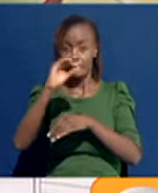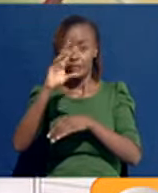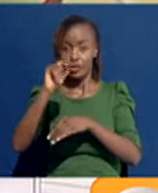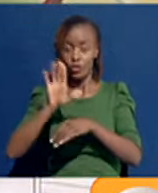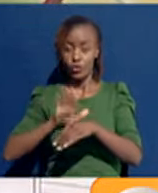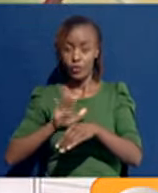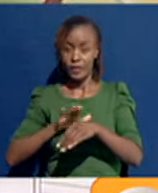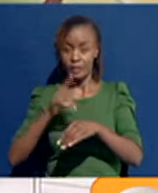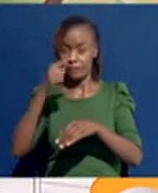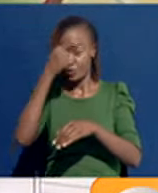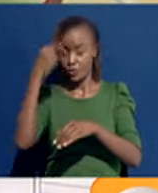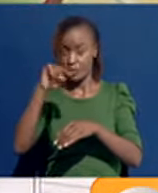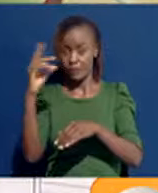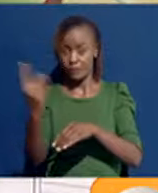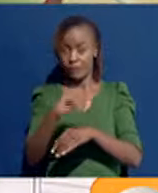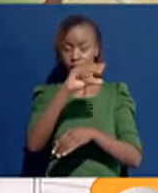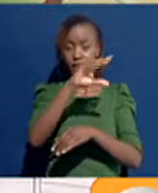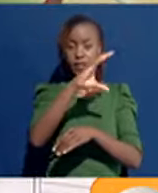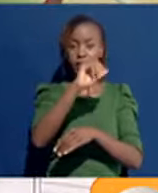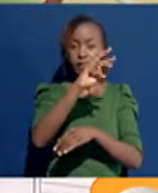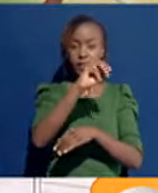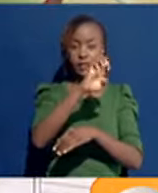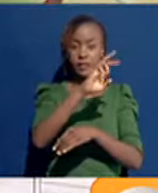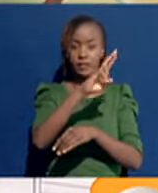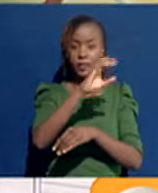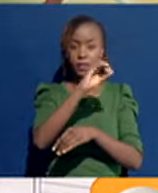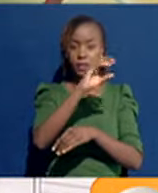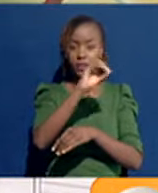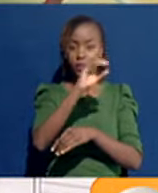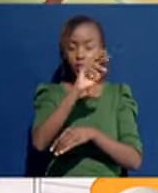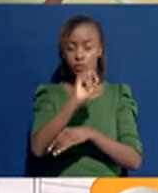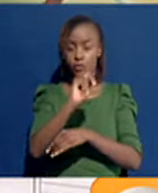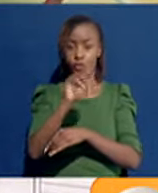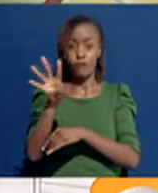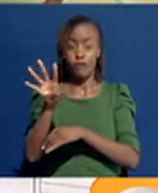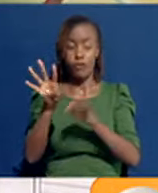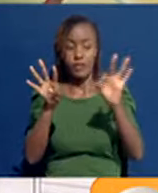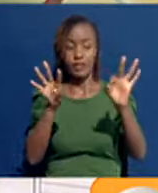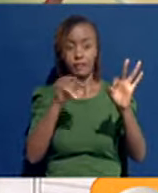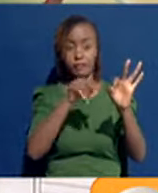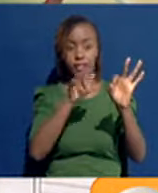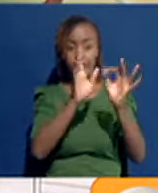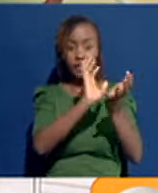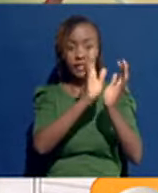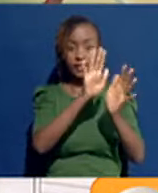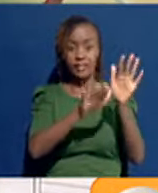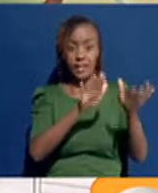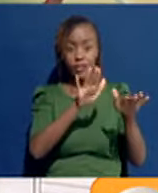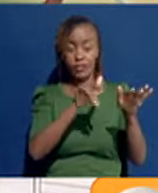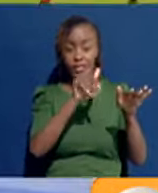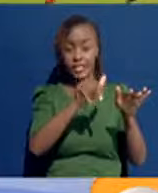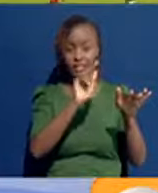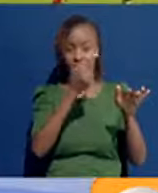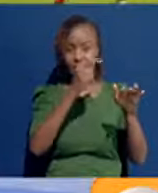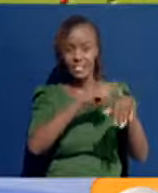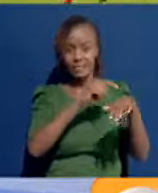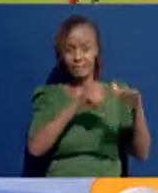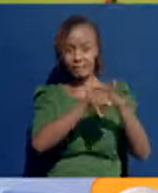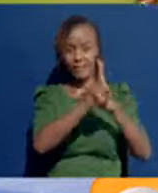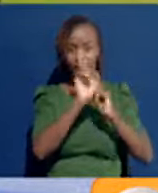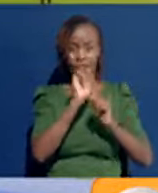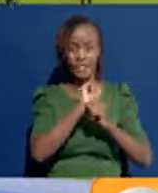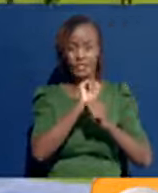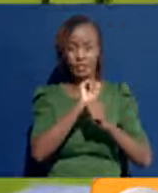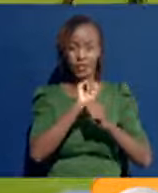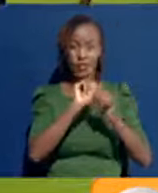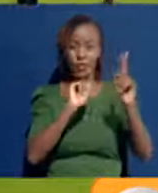after eliminating Cameroon 4-3 in post-match penalties at the Nyayo National Stadium. Cameroon won the first leg 1-0 at home,